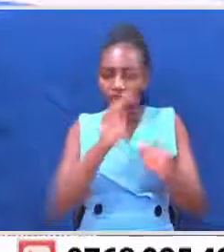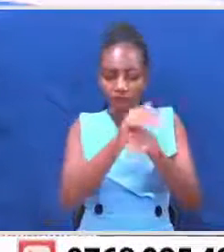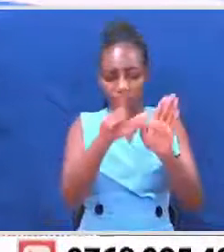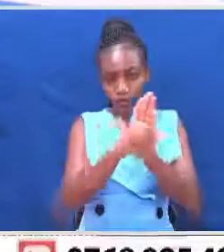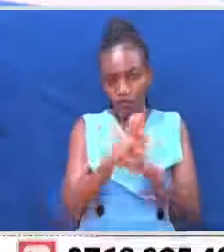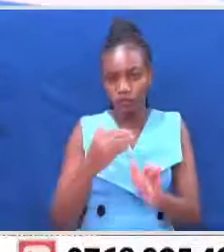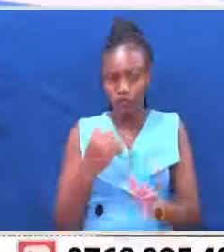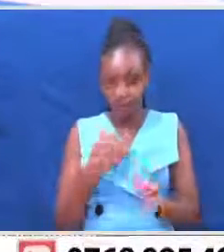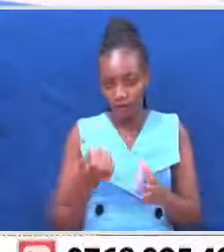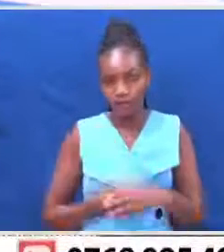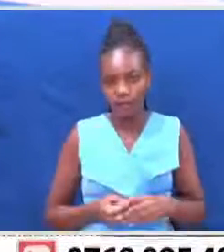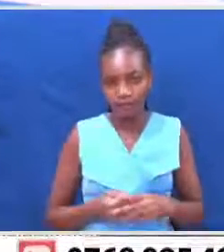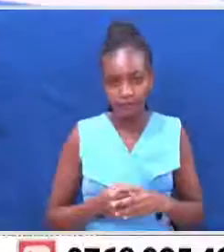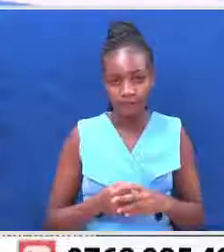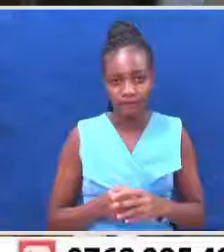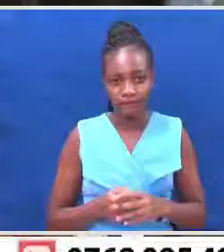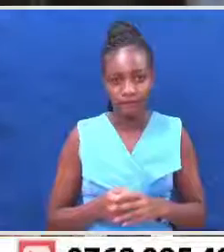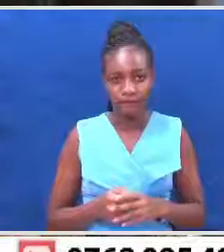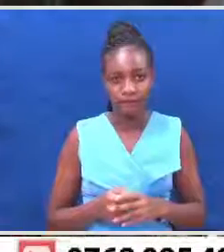the procurement laws.